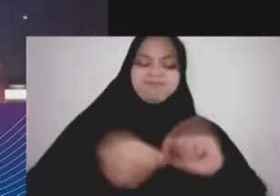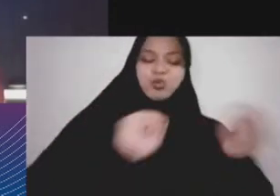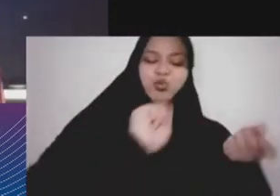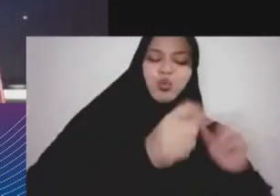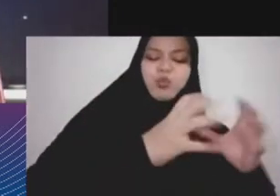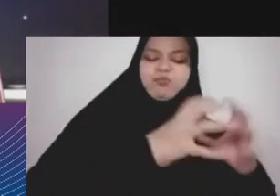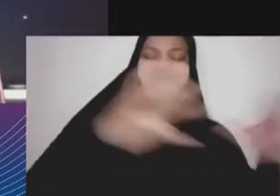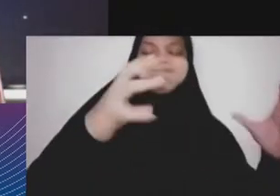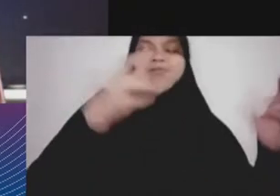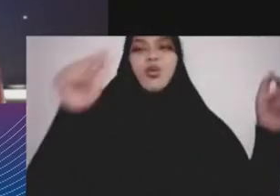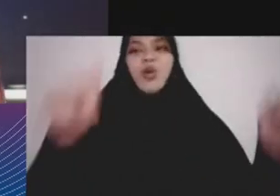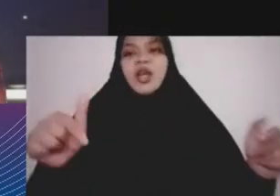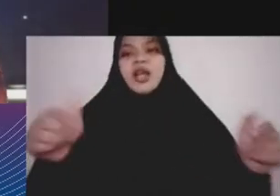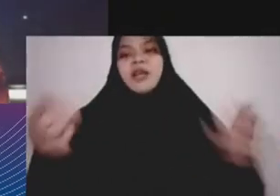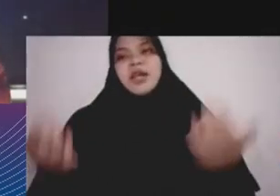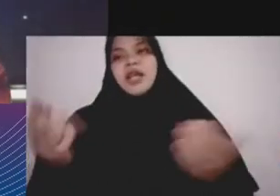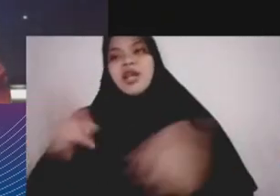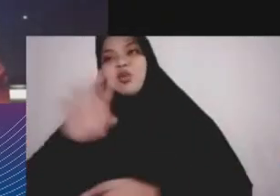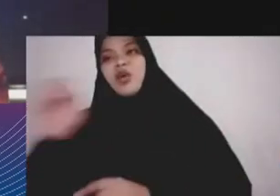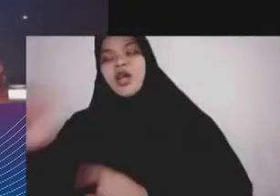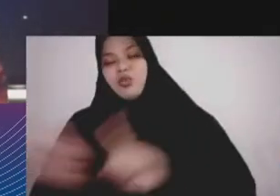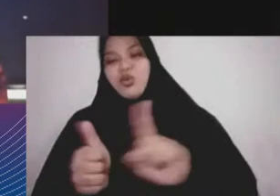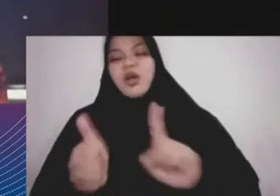dengan yang 2016, ya Budi, ya.